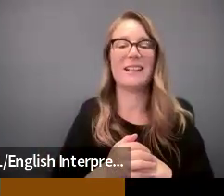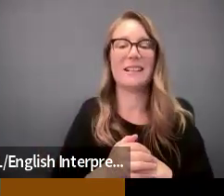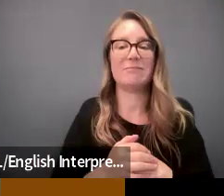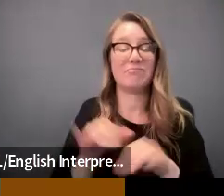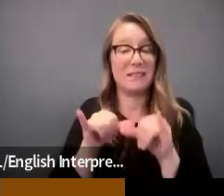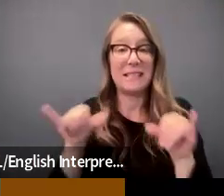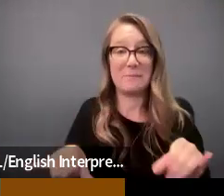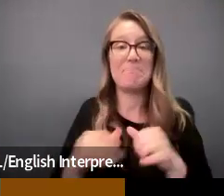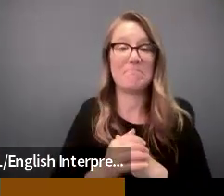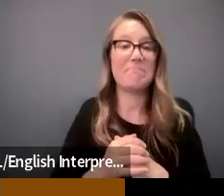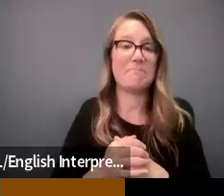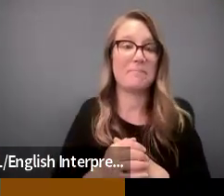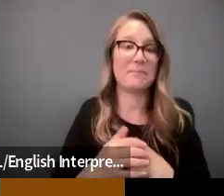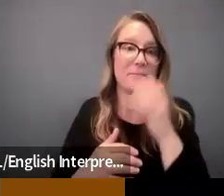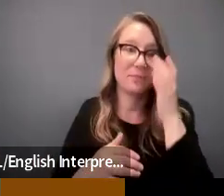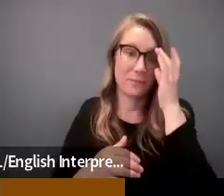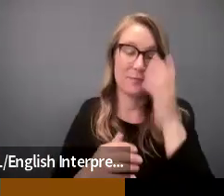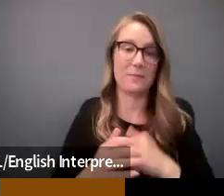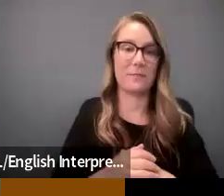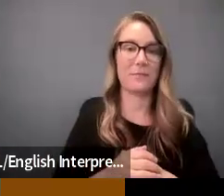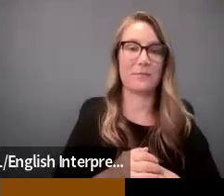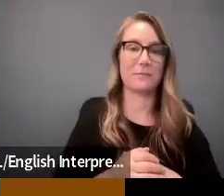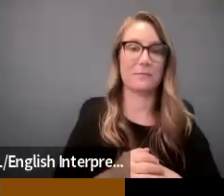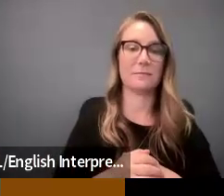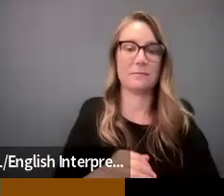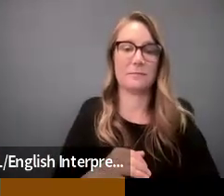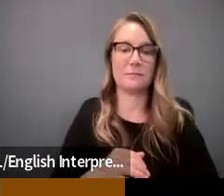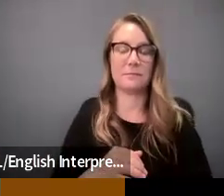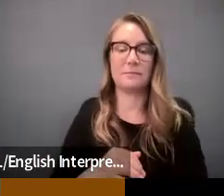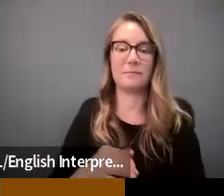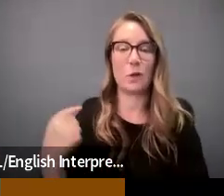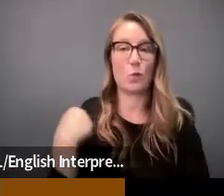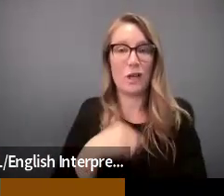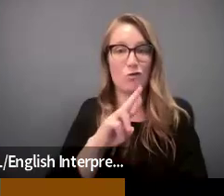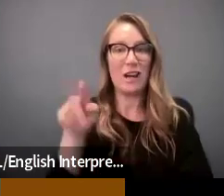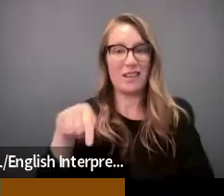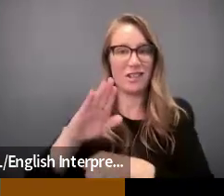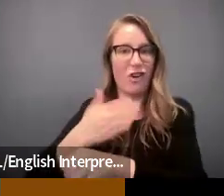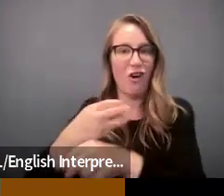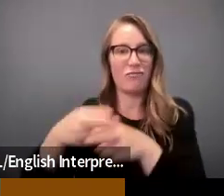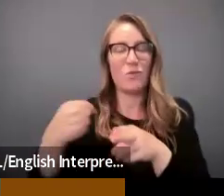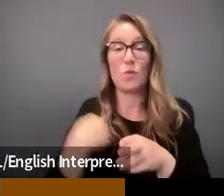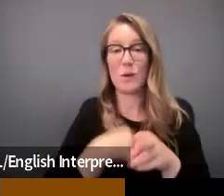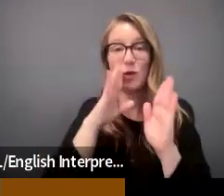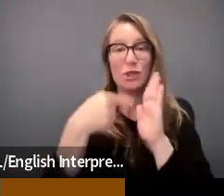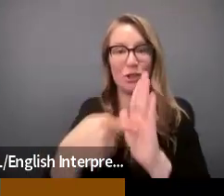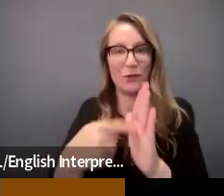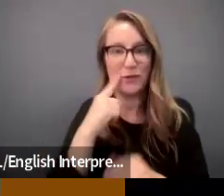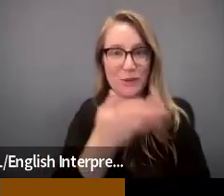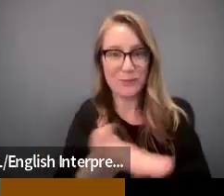and stayed. And so we prepared this little song, and we're going to play it for you